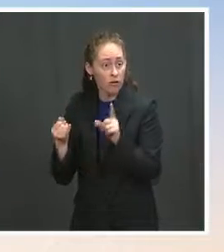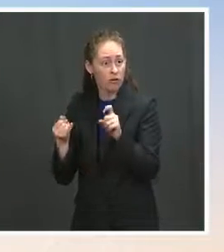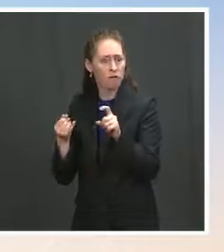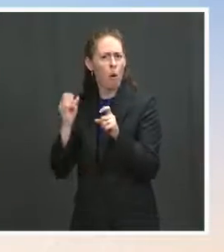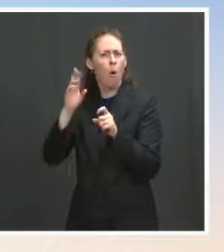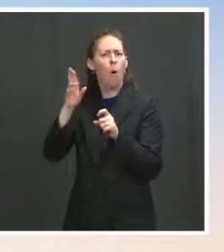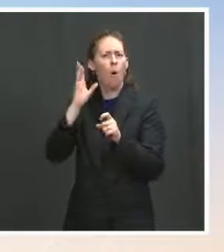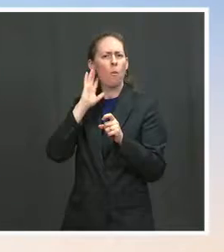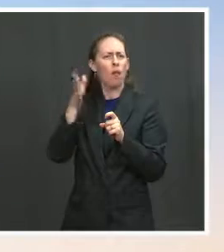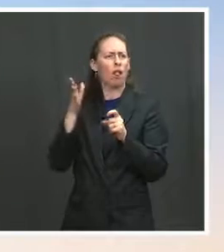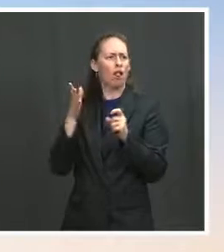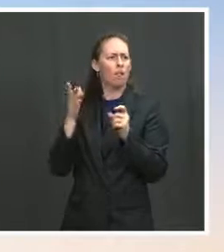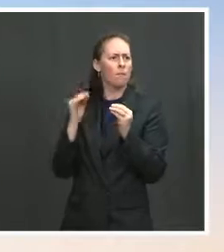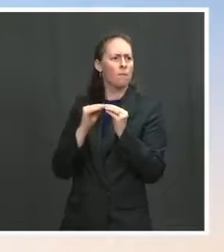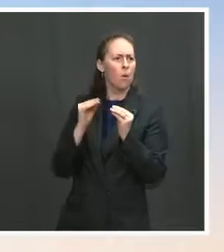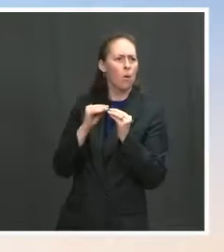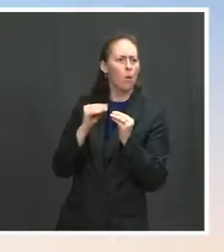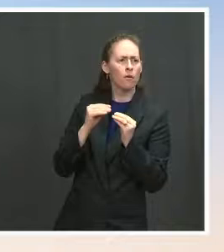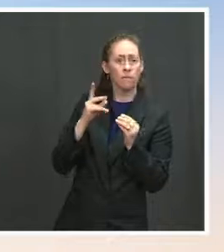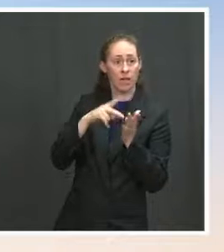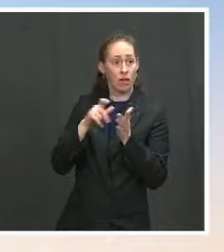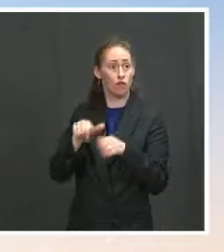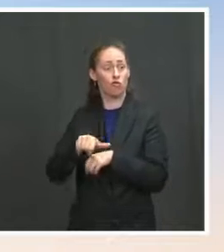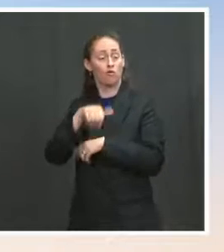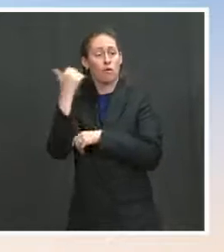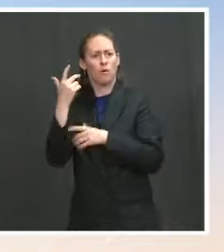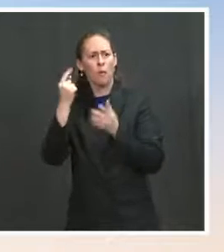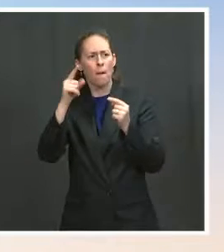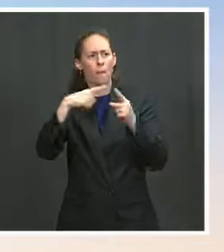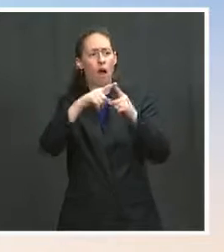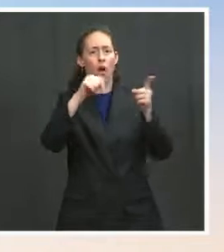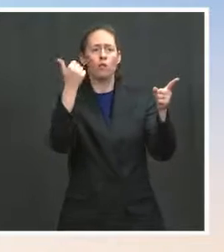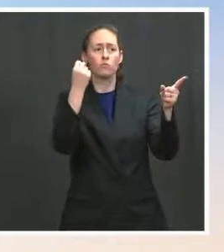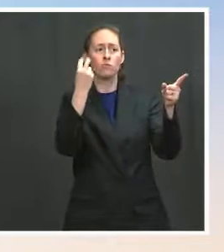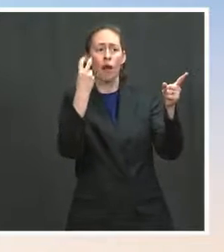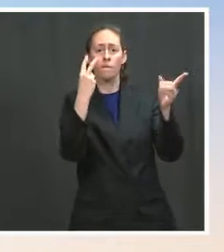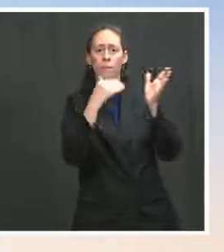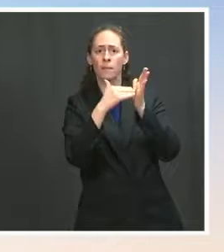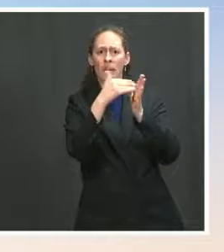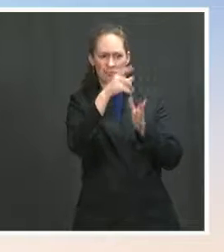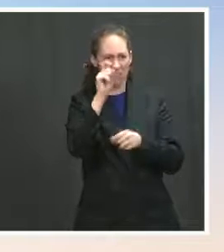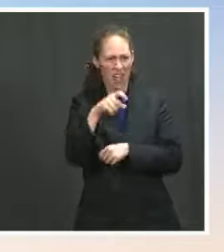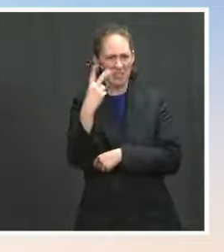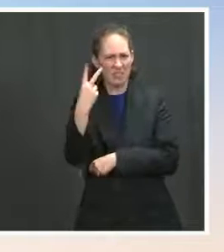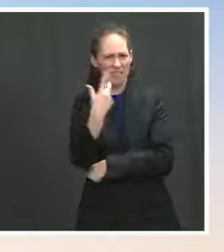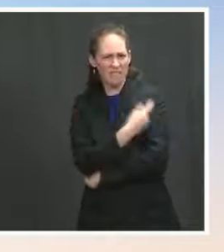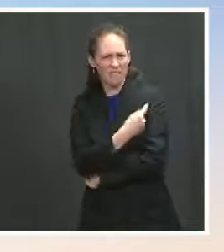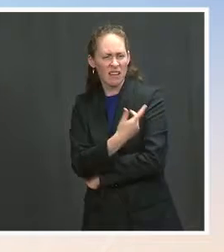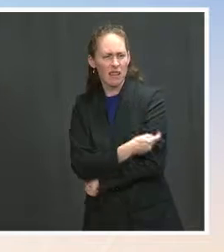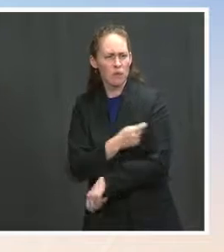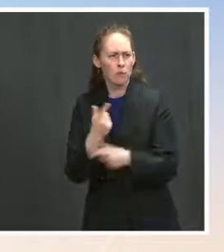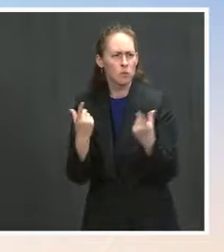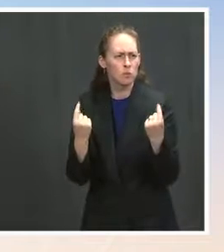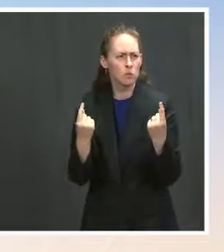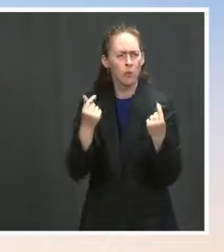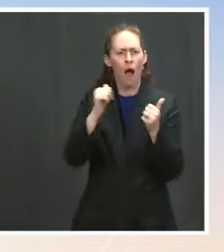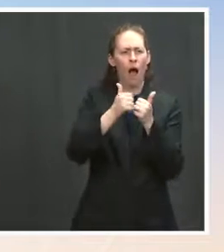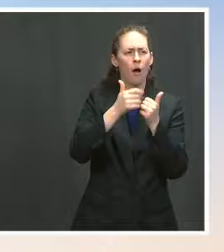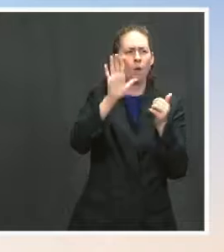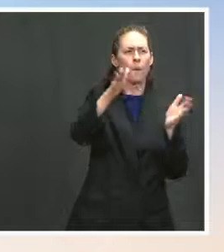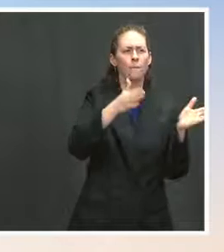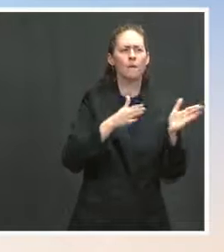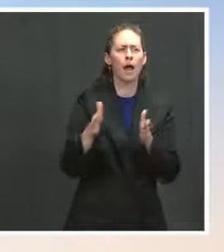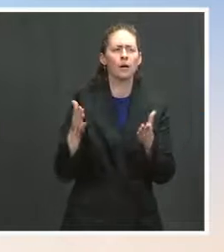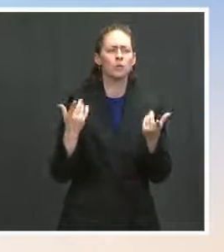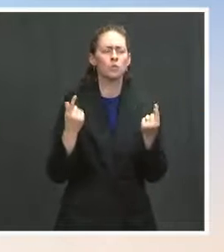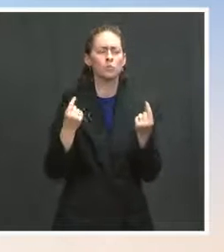million people to get vaccinated, given, of course, it requires 2 shots? And also, what is the plan for doses that may expire this month or soon?